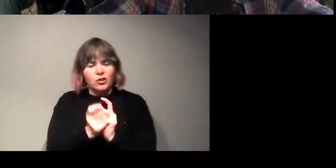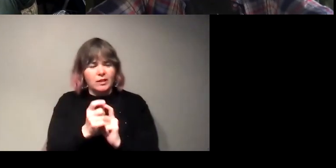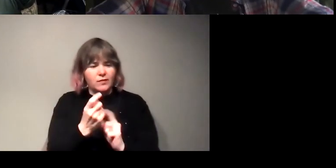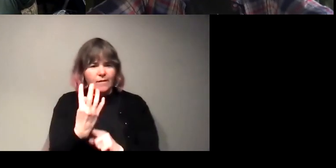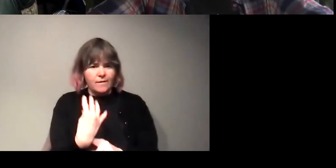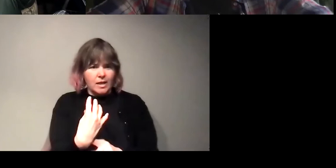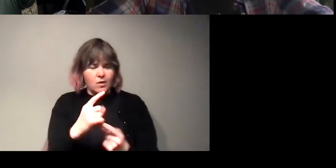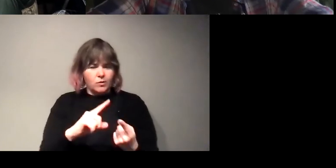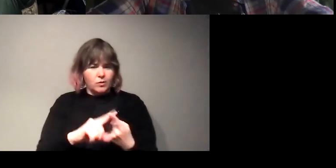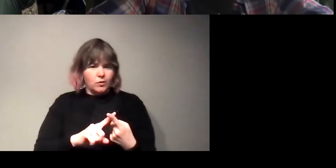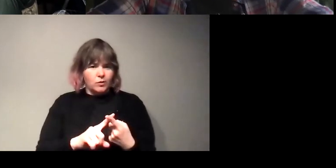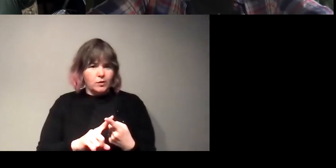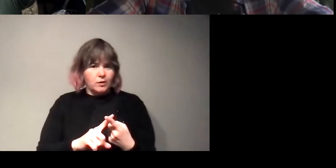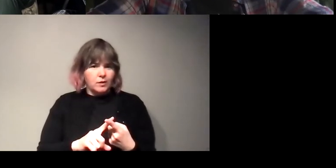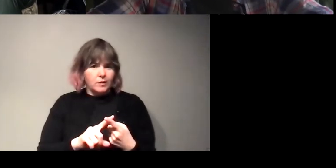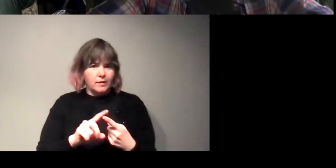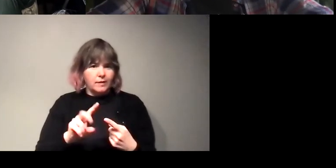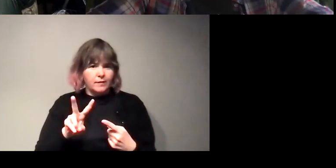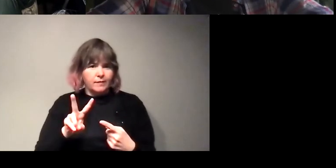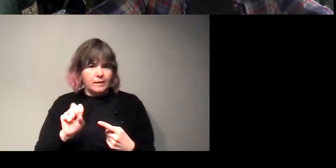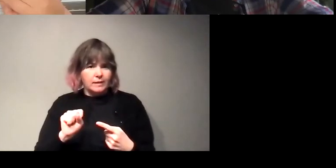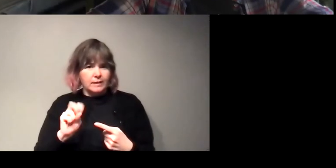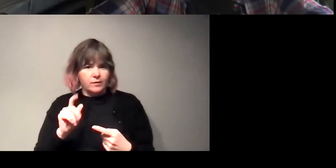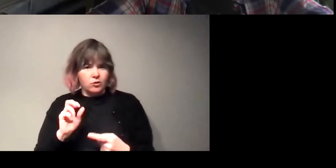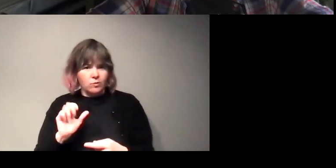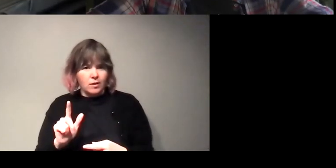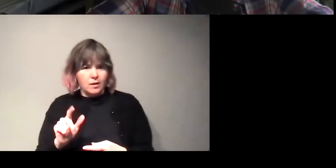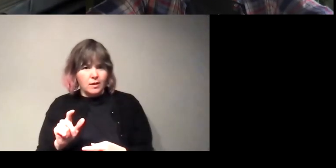video to OBS virtual. Come on.